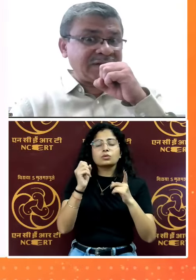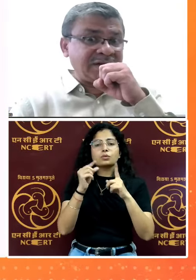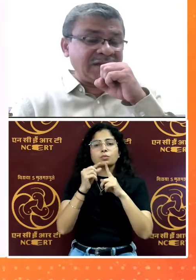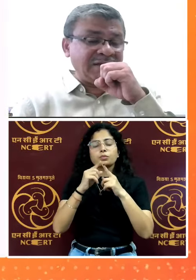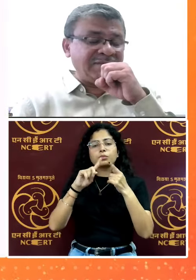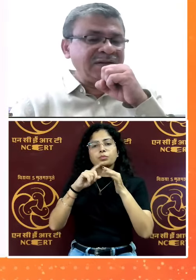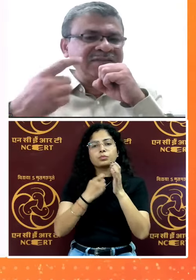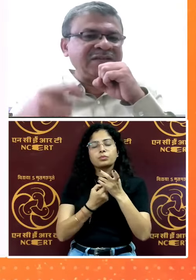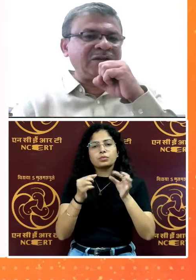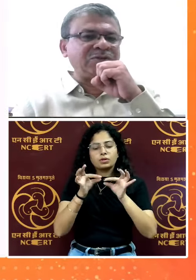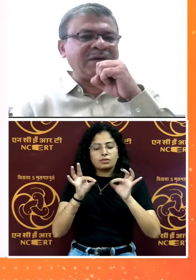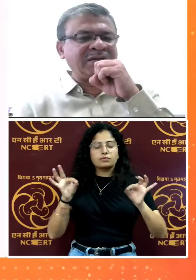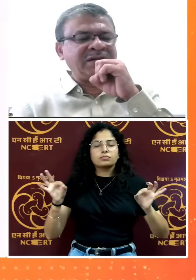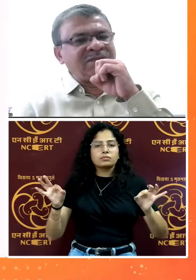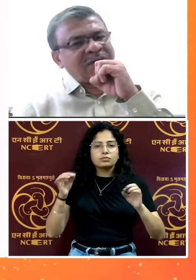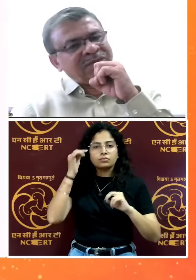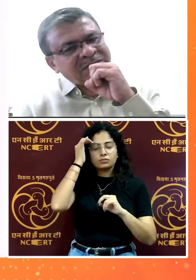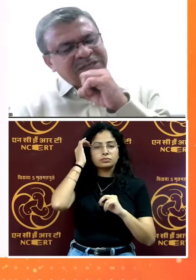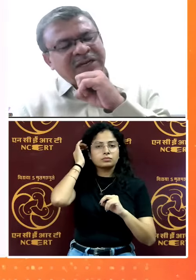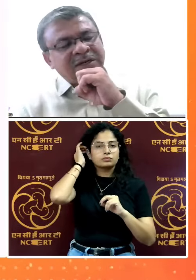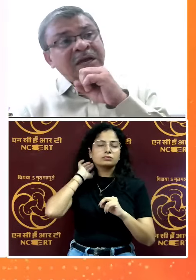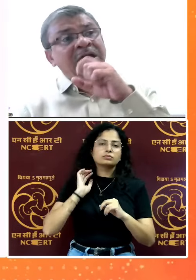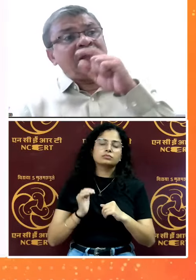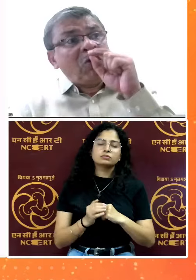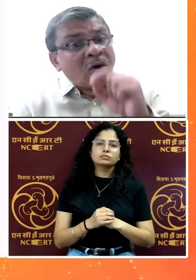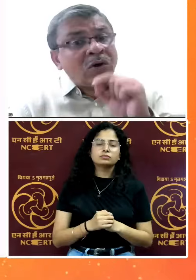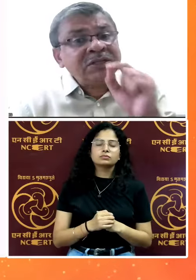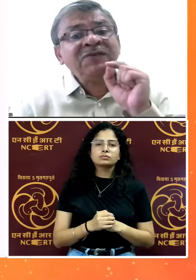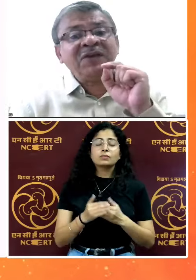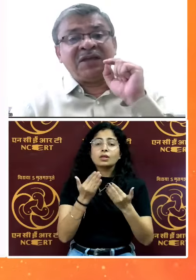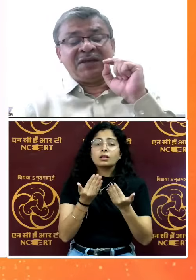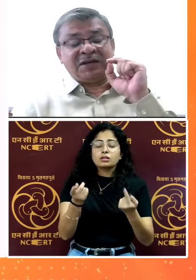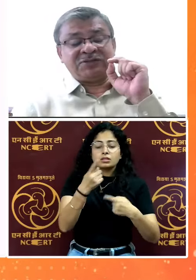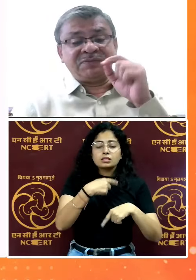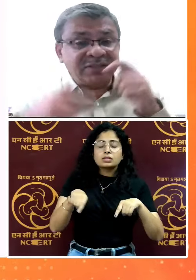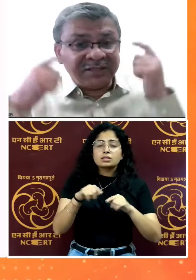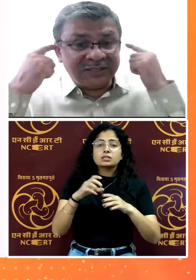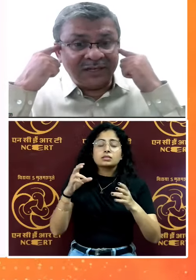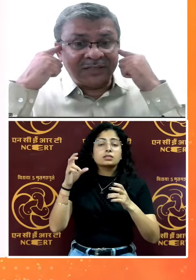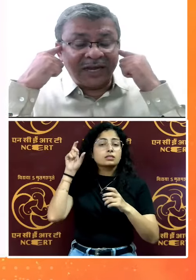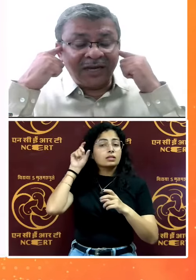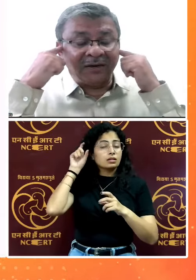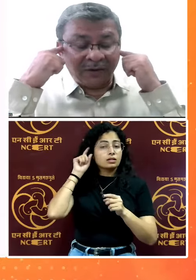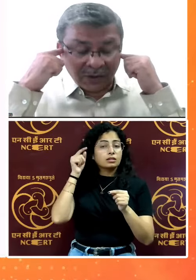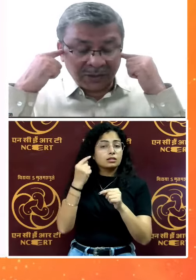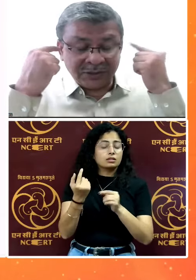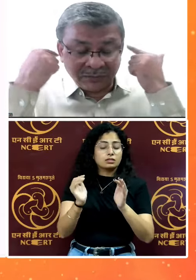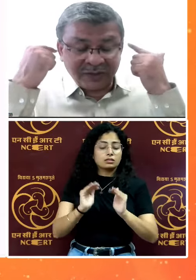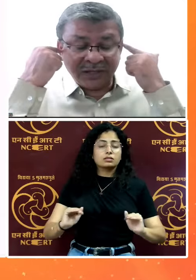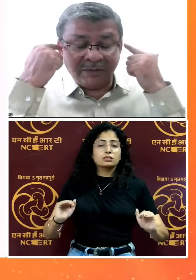at the skirting level. These electromagnetic waves are generated. Now, all these hearing aids which the child